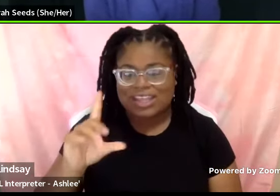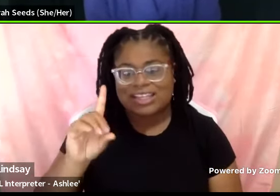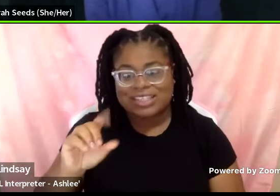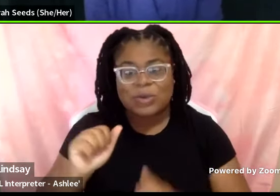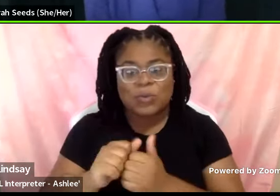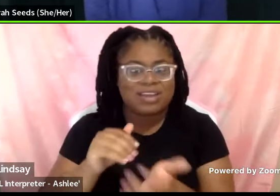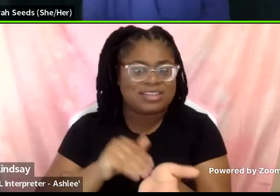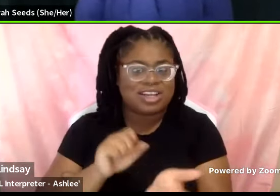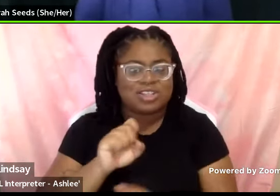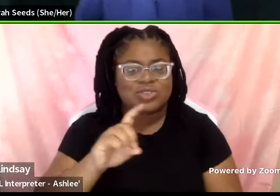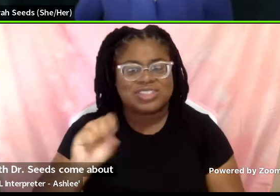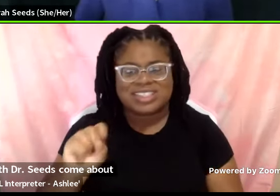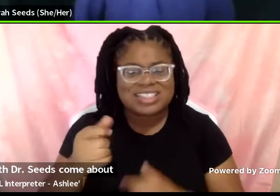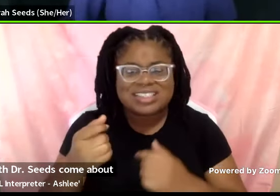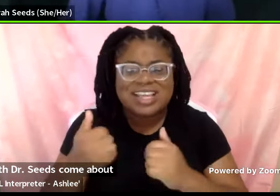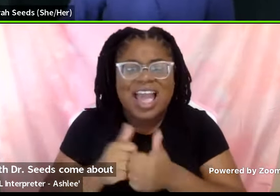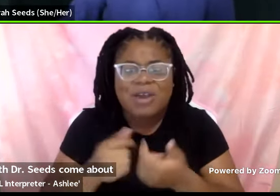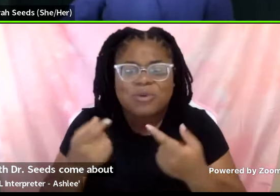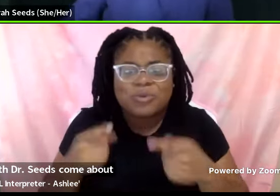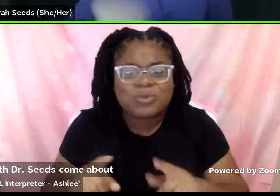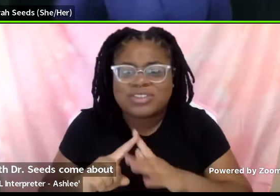Yes, I think I'll take that one.